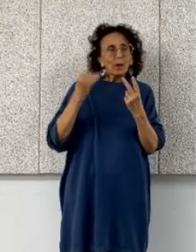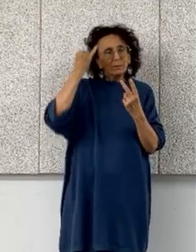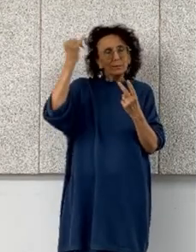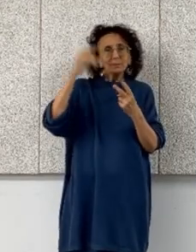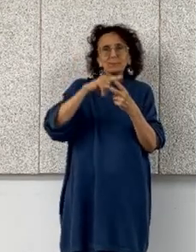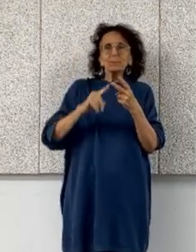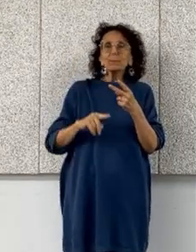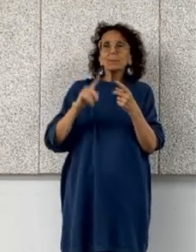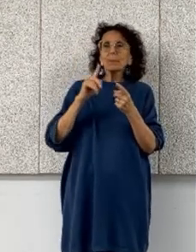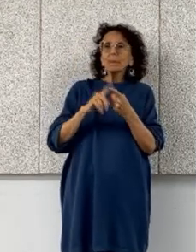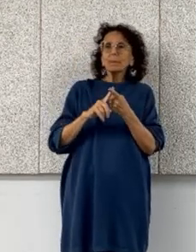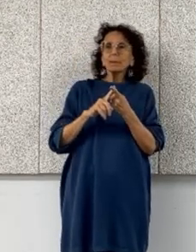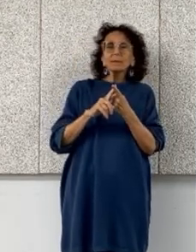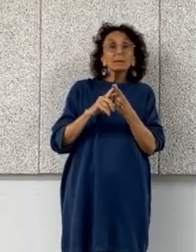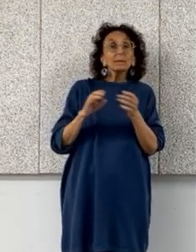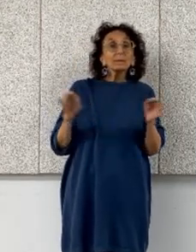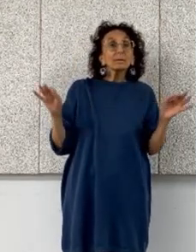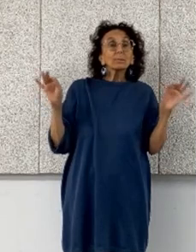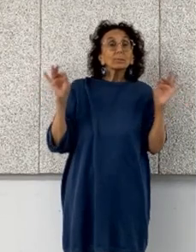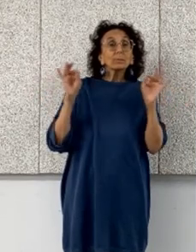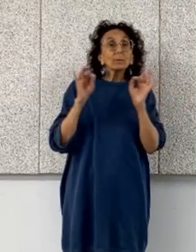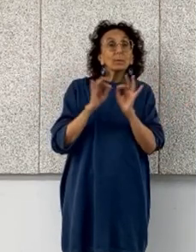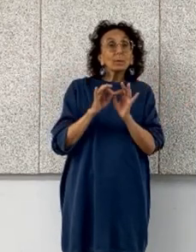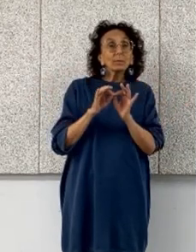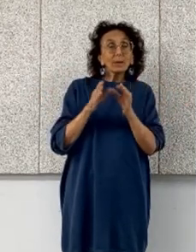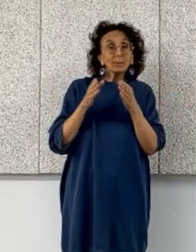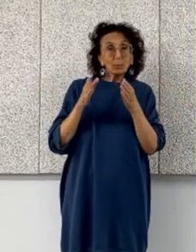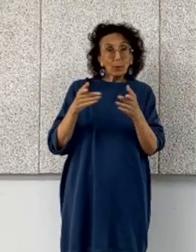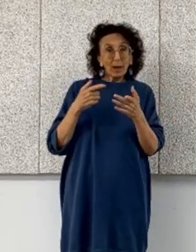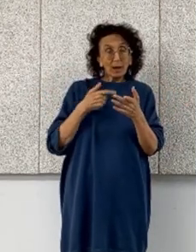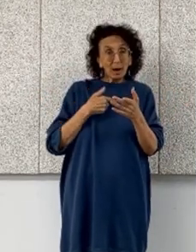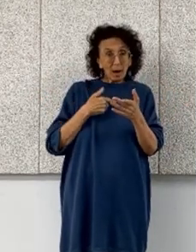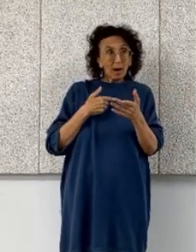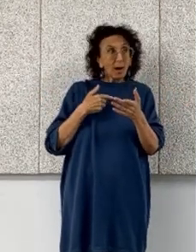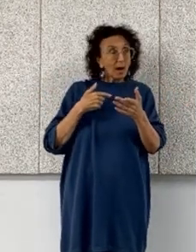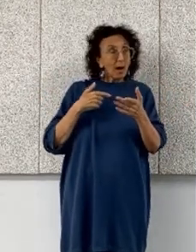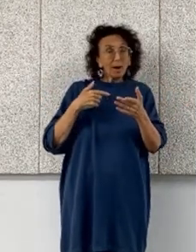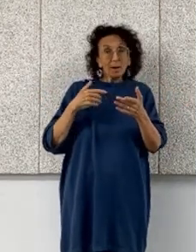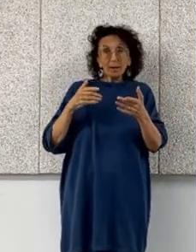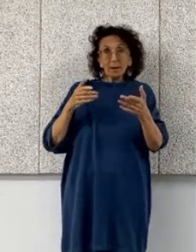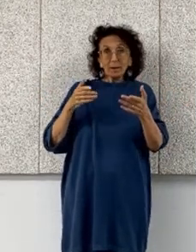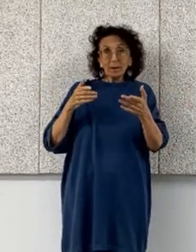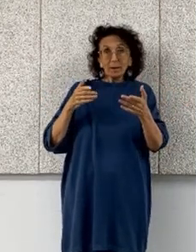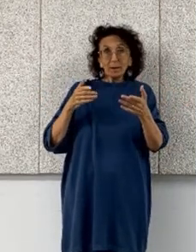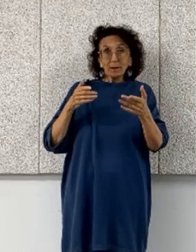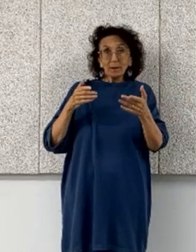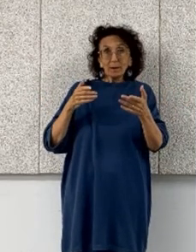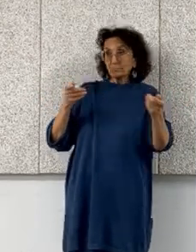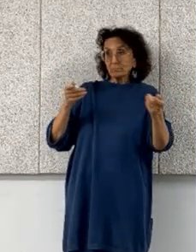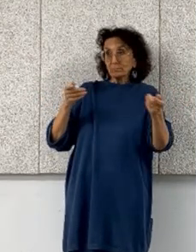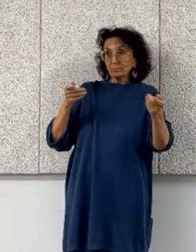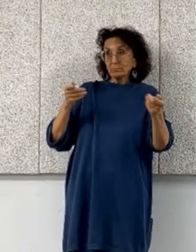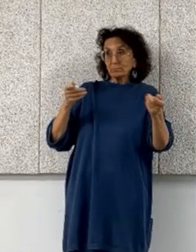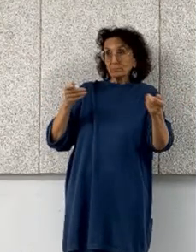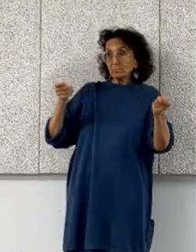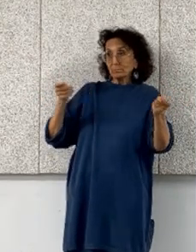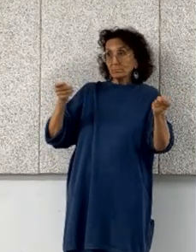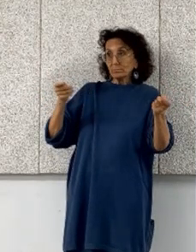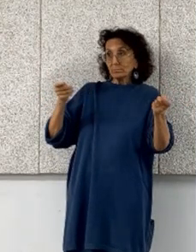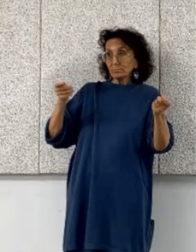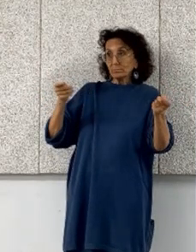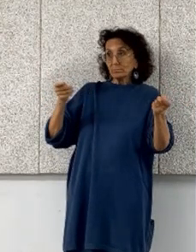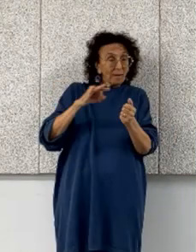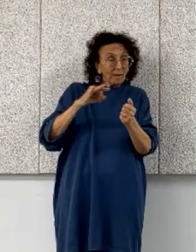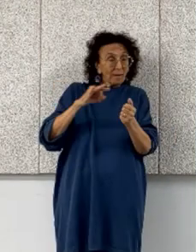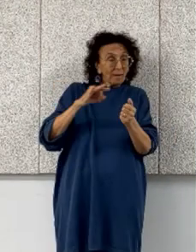is so important that the manner in which I work with that and with my staff is the